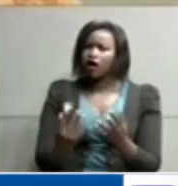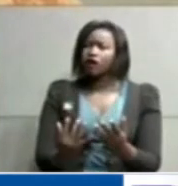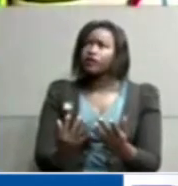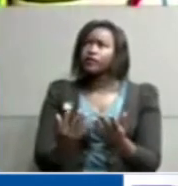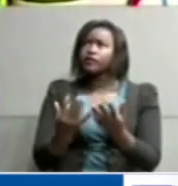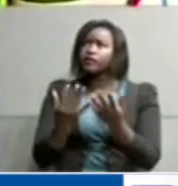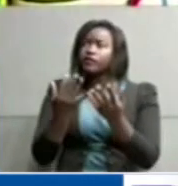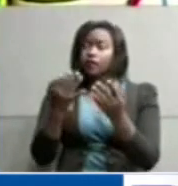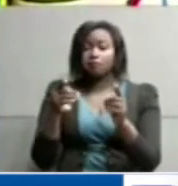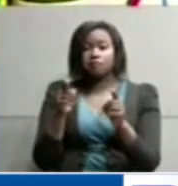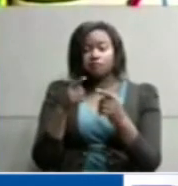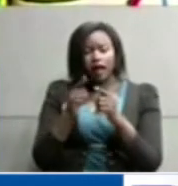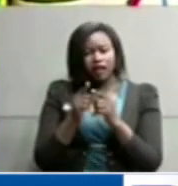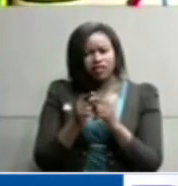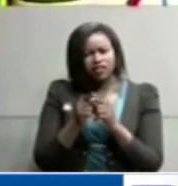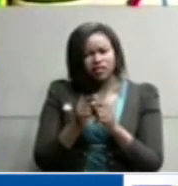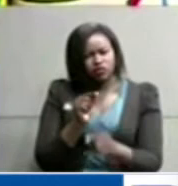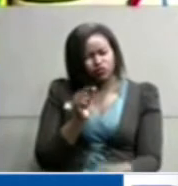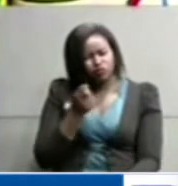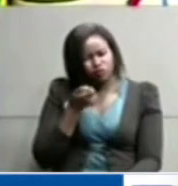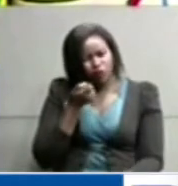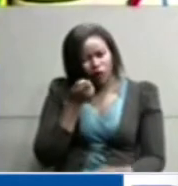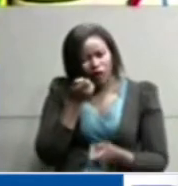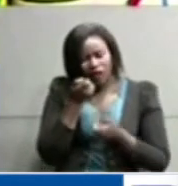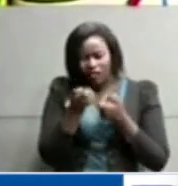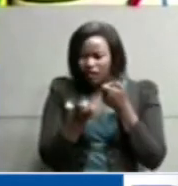micro, small